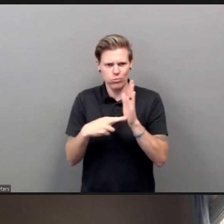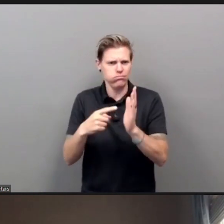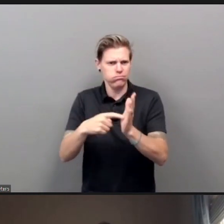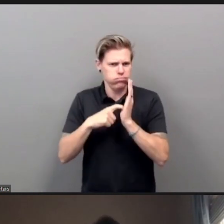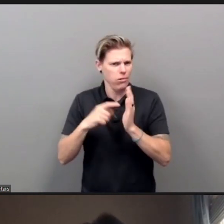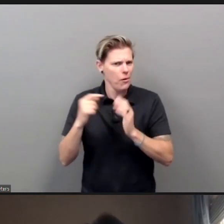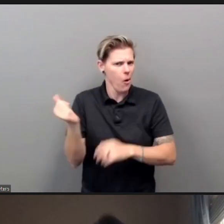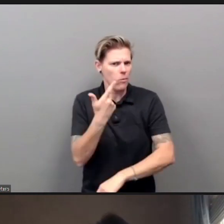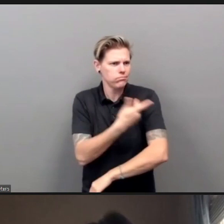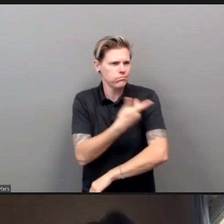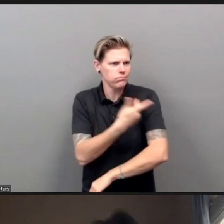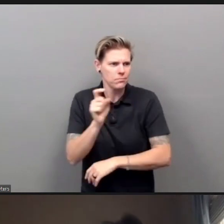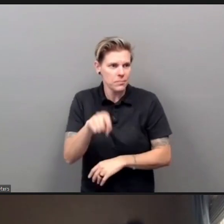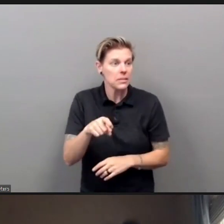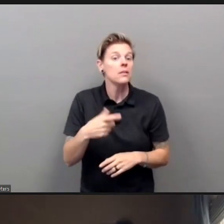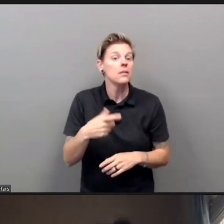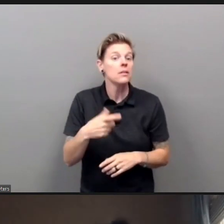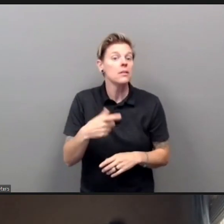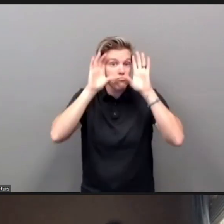recently released